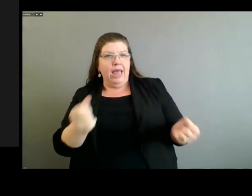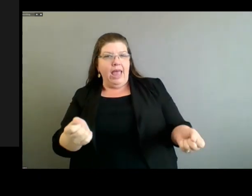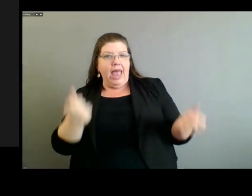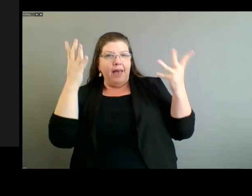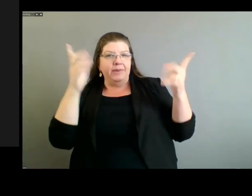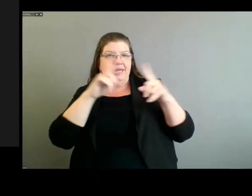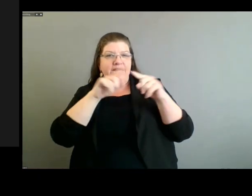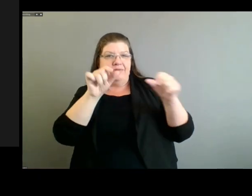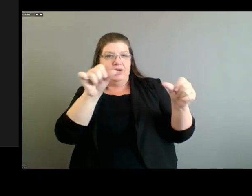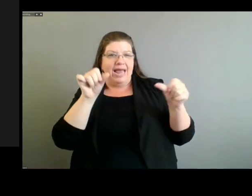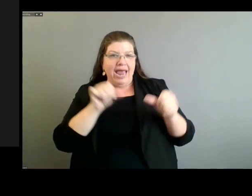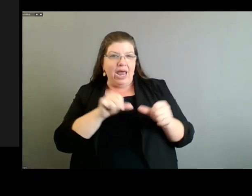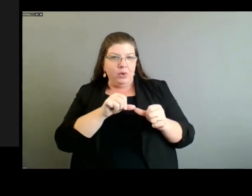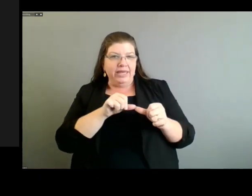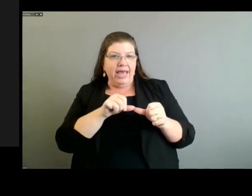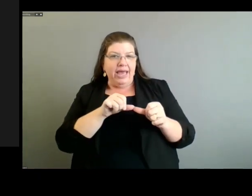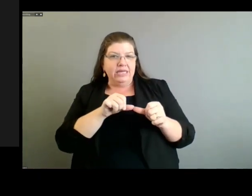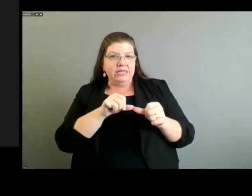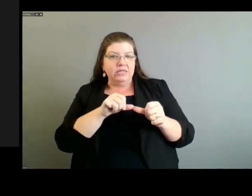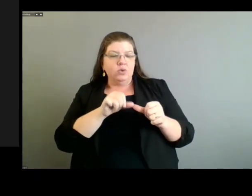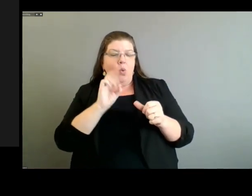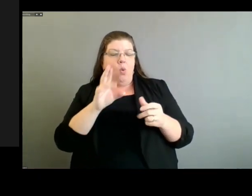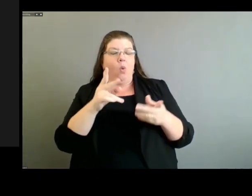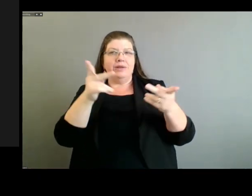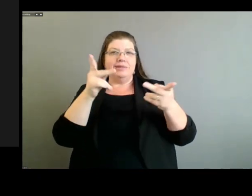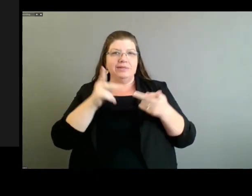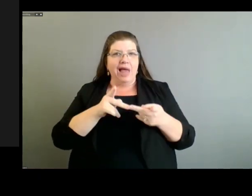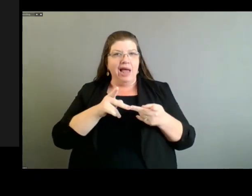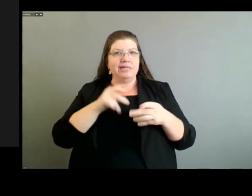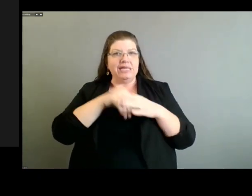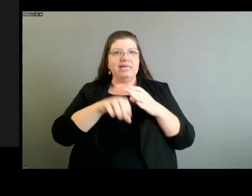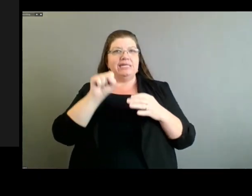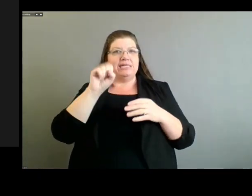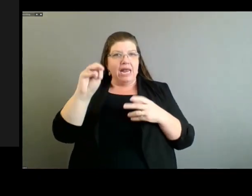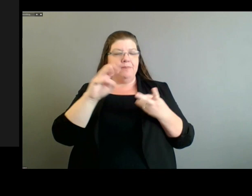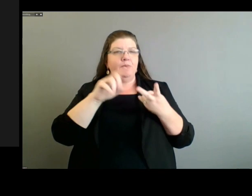different areas or sites, I guess, in Santa Maria,